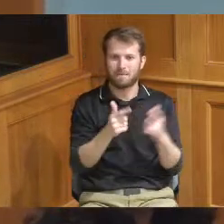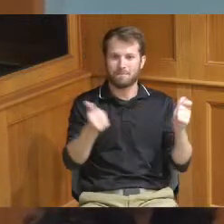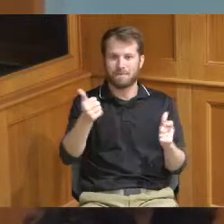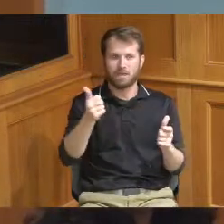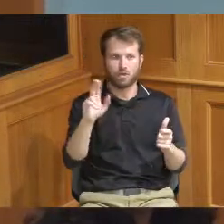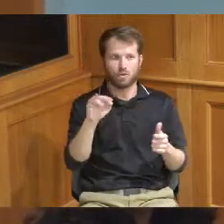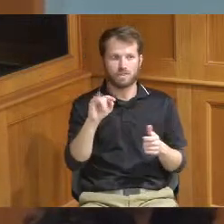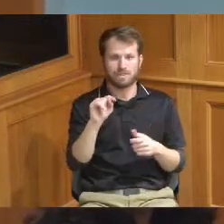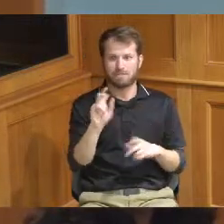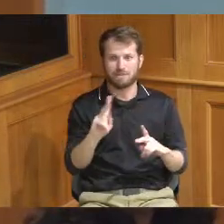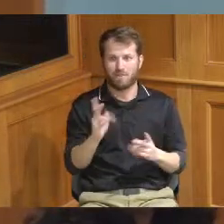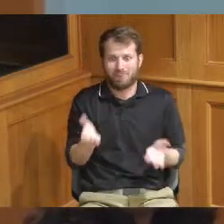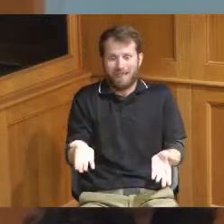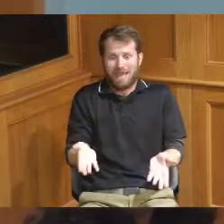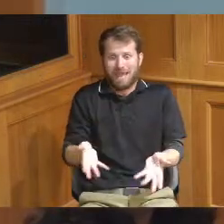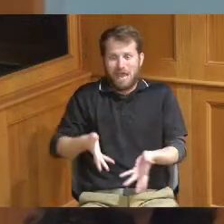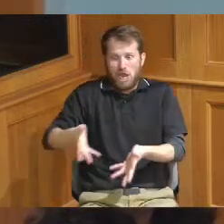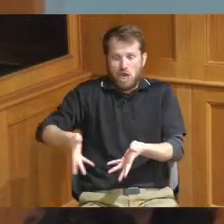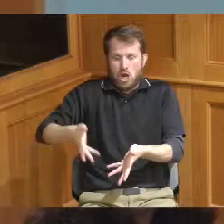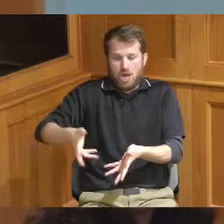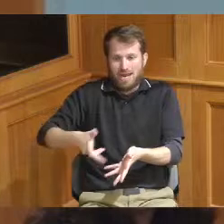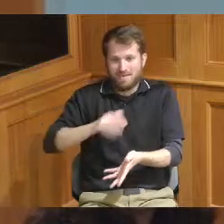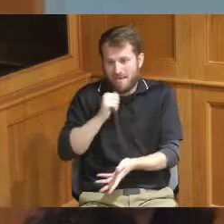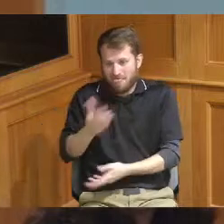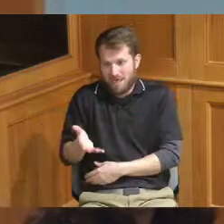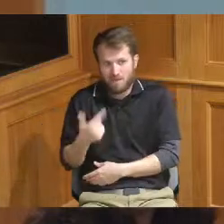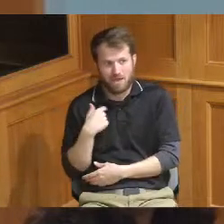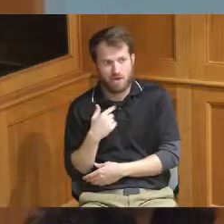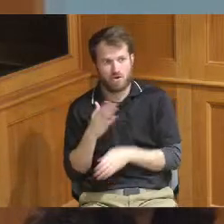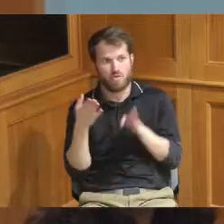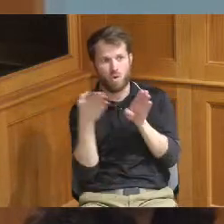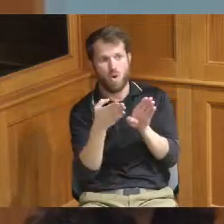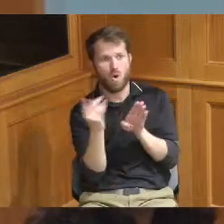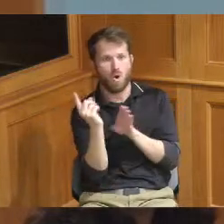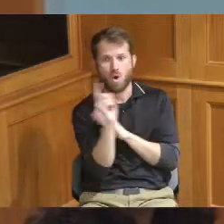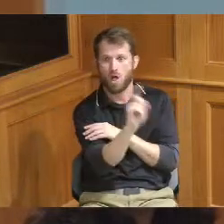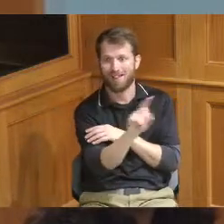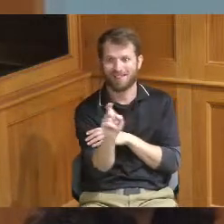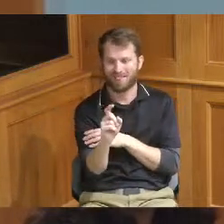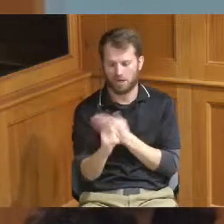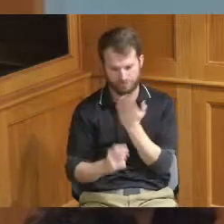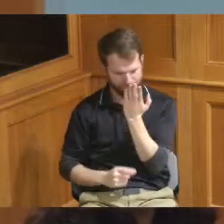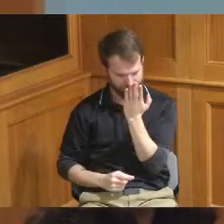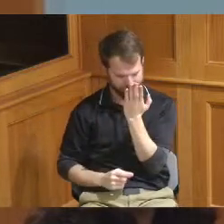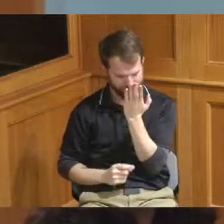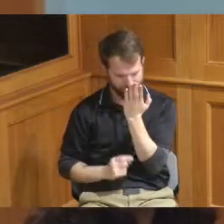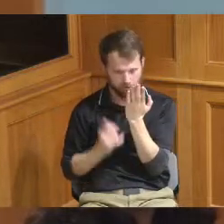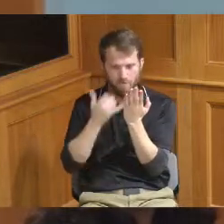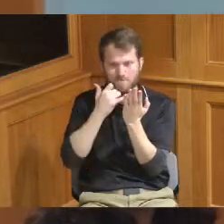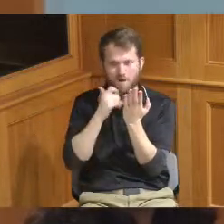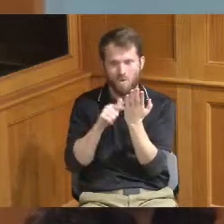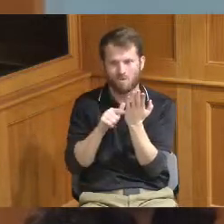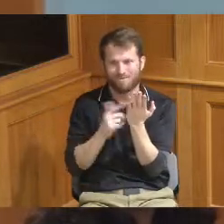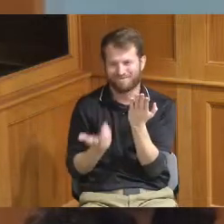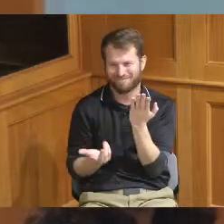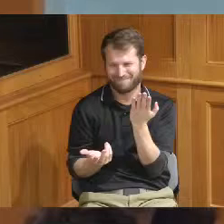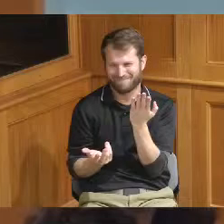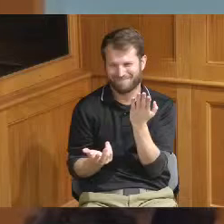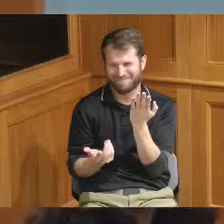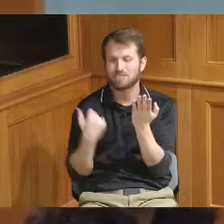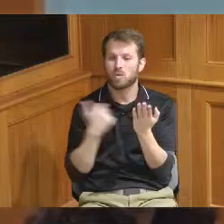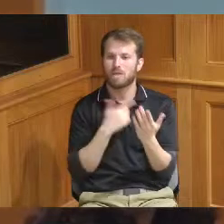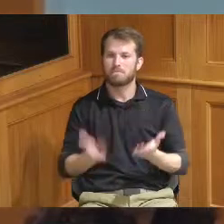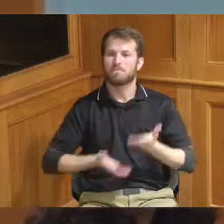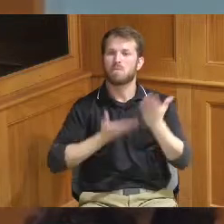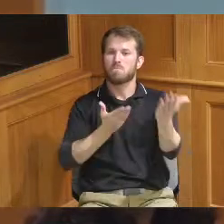were just there. And then when they weren't in their unit, they're walking down the hallway, they're walking like this. So we really promote the